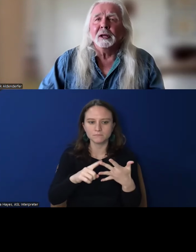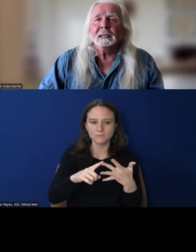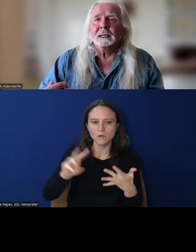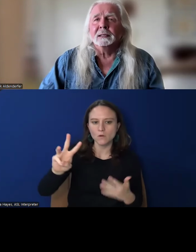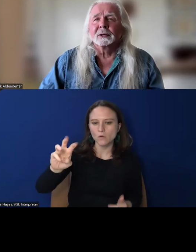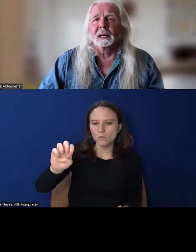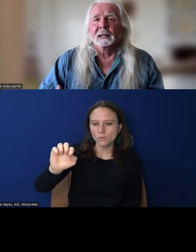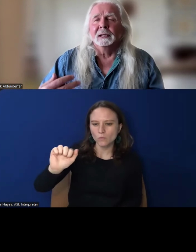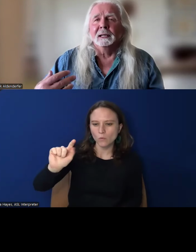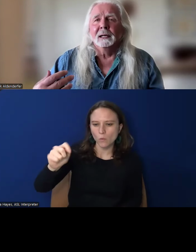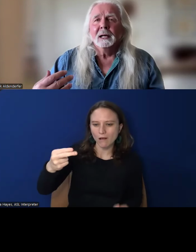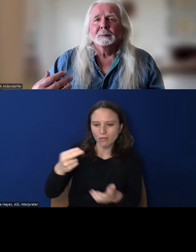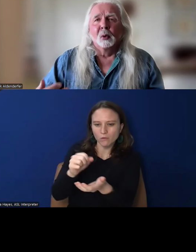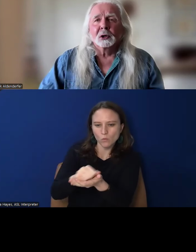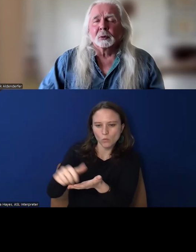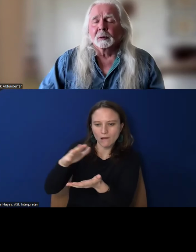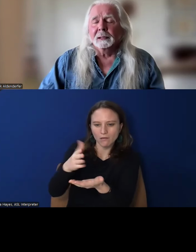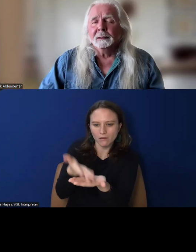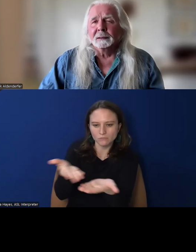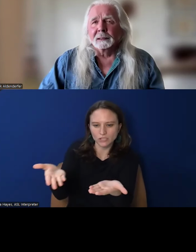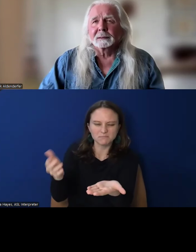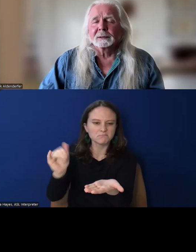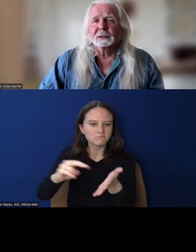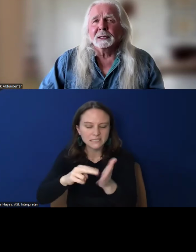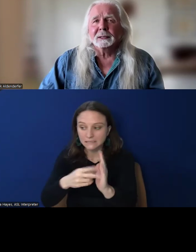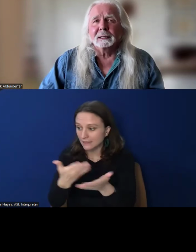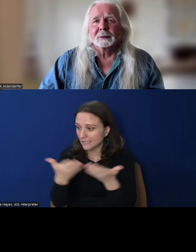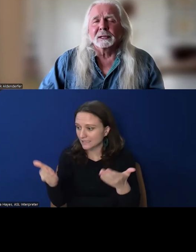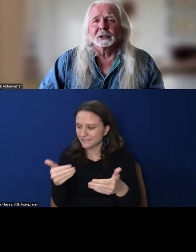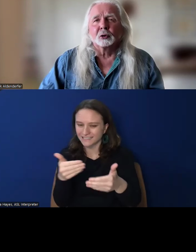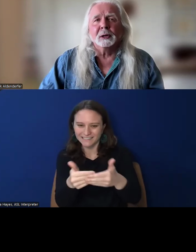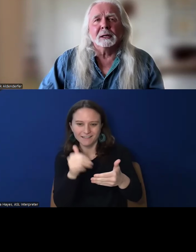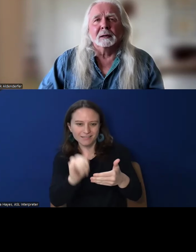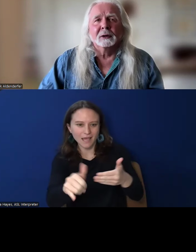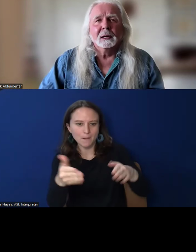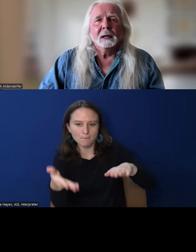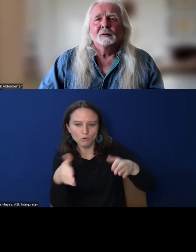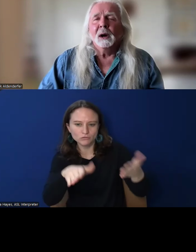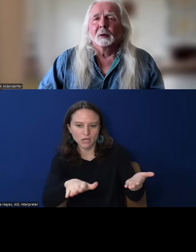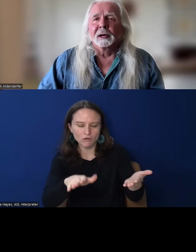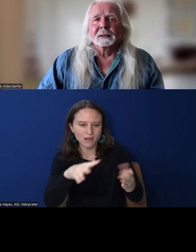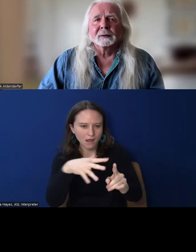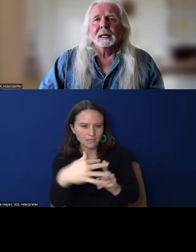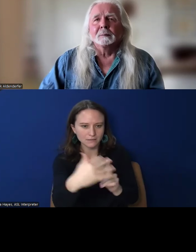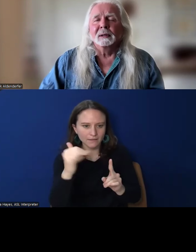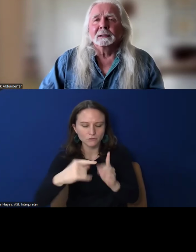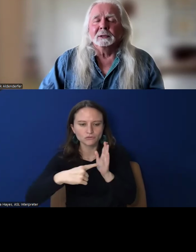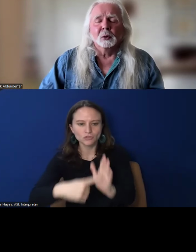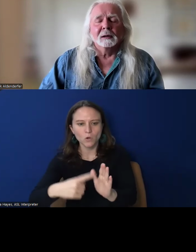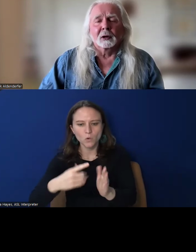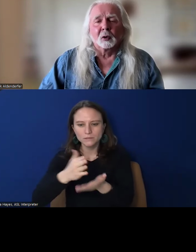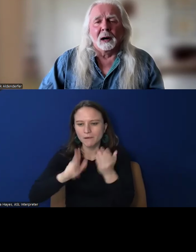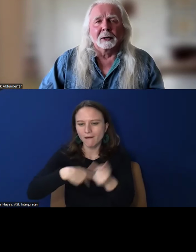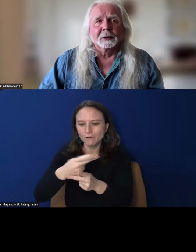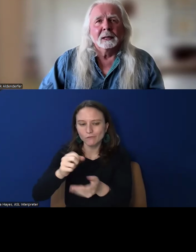there things inside the mortuary context that suggest that there's a degree of wealth, that is, the ability to